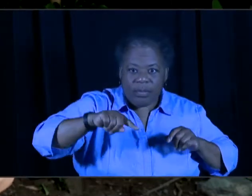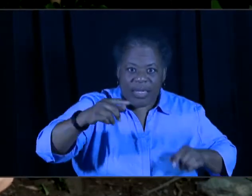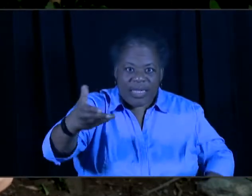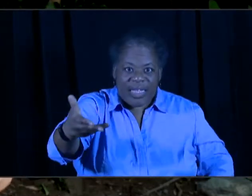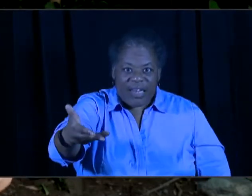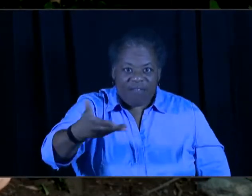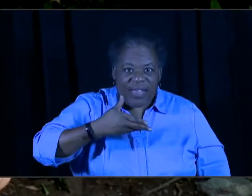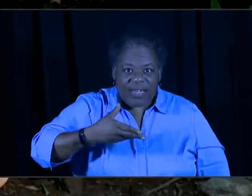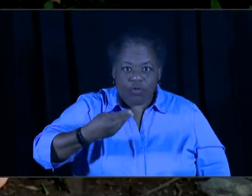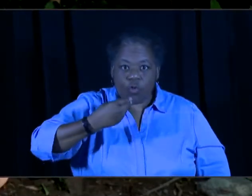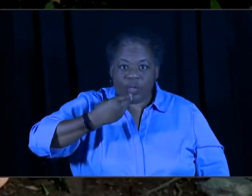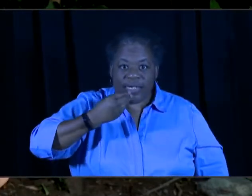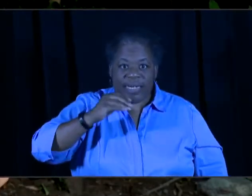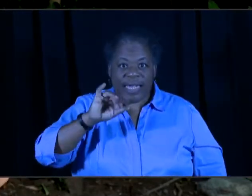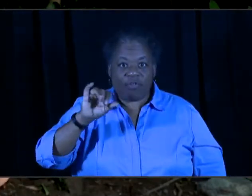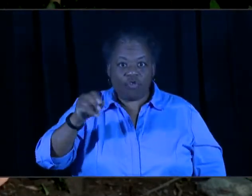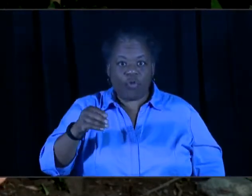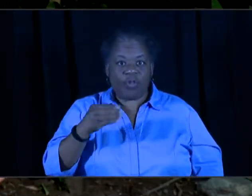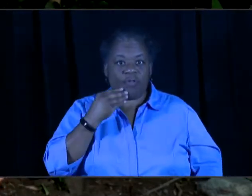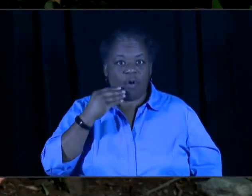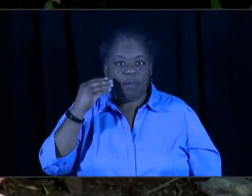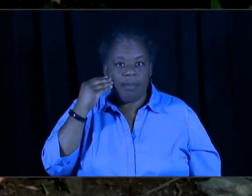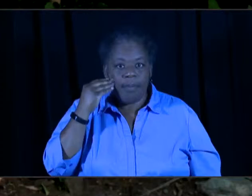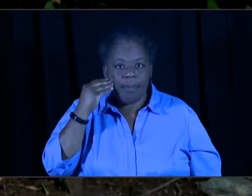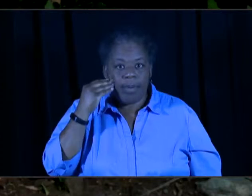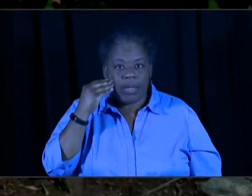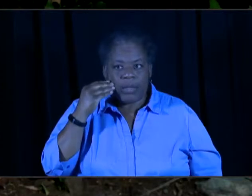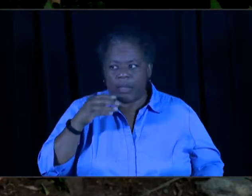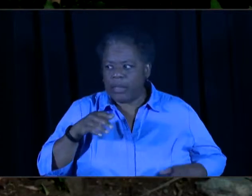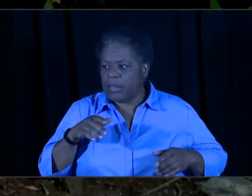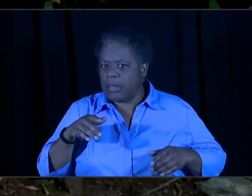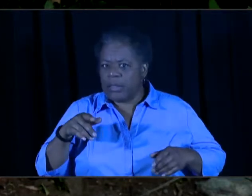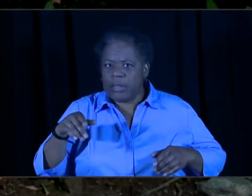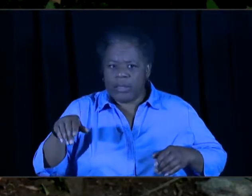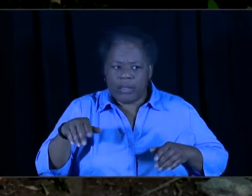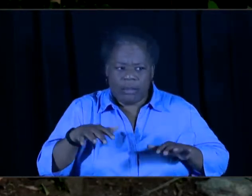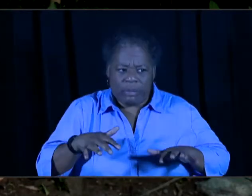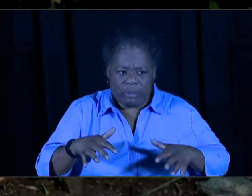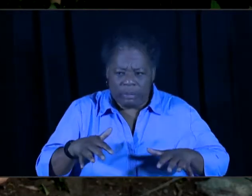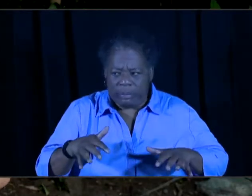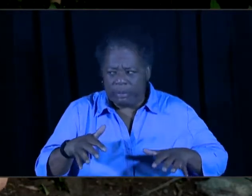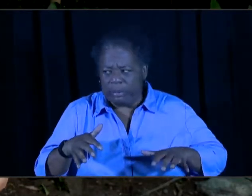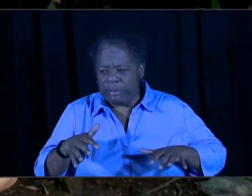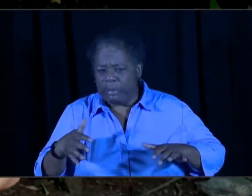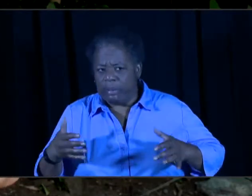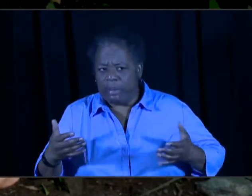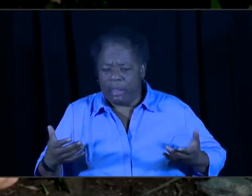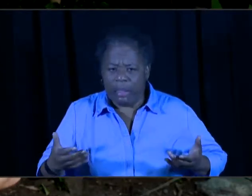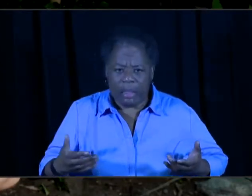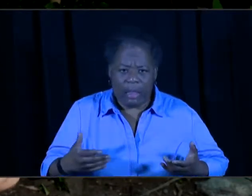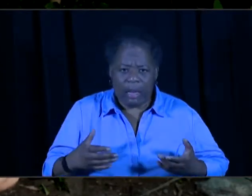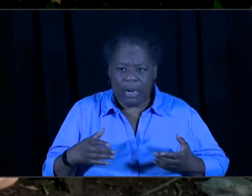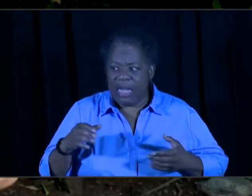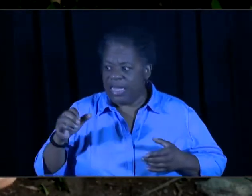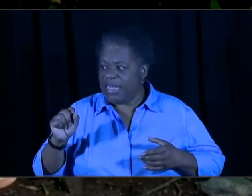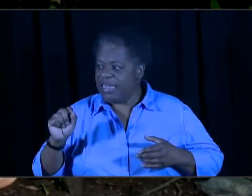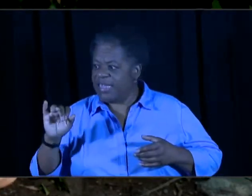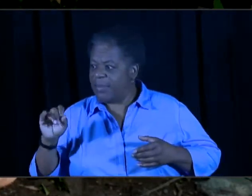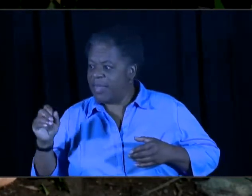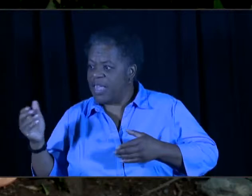dine at Joseph's own home. They were anxious, fearing it was some sort of trap. Simeon was brought out to join